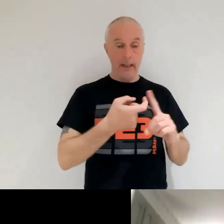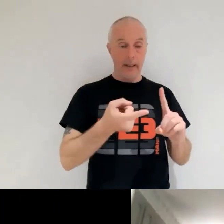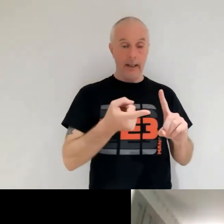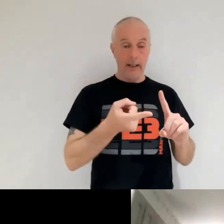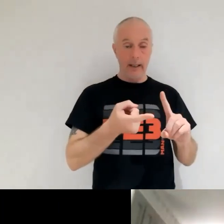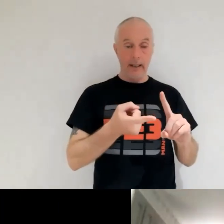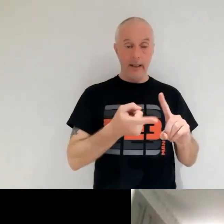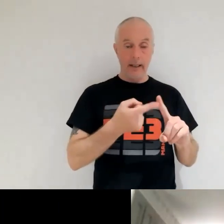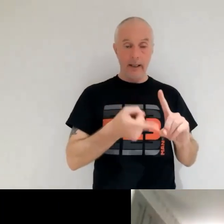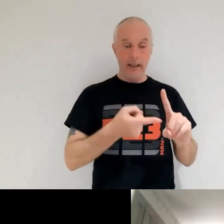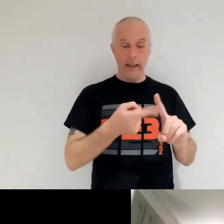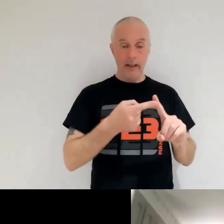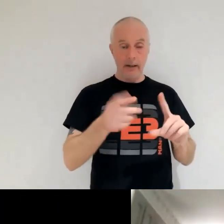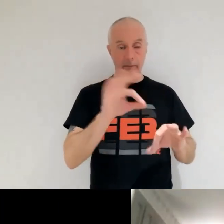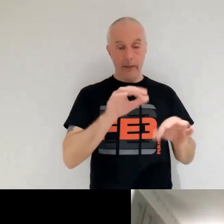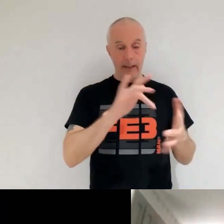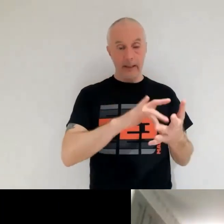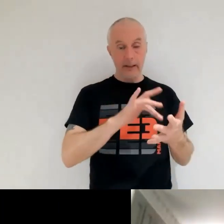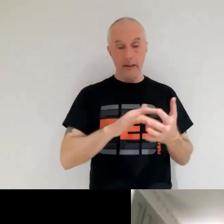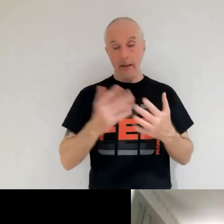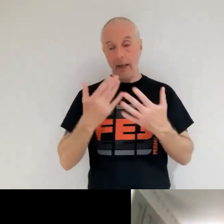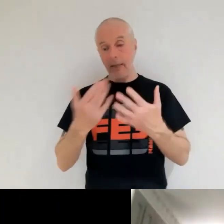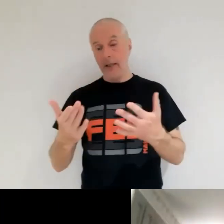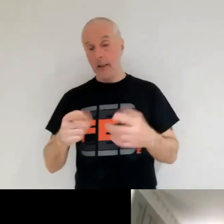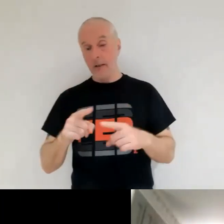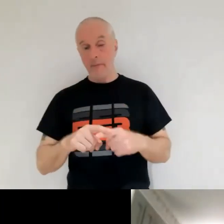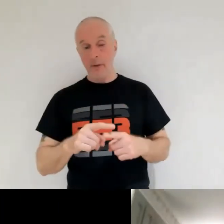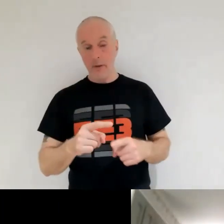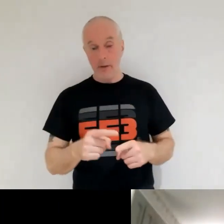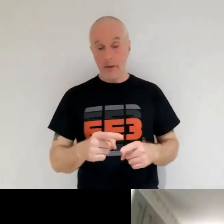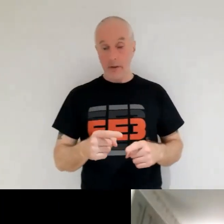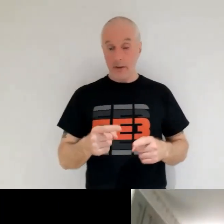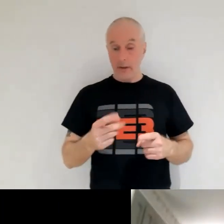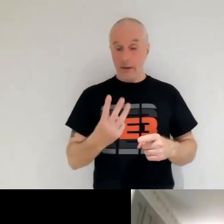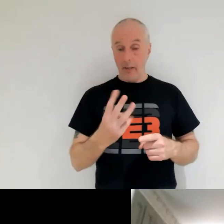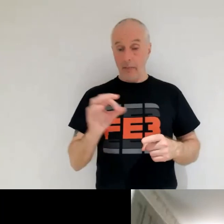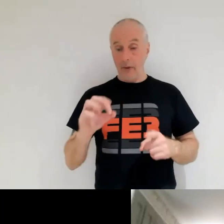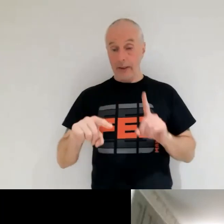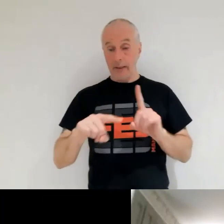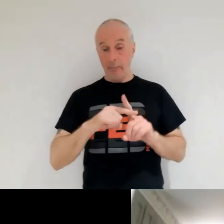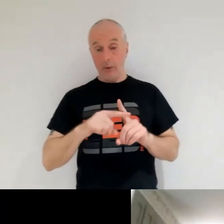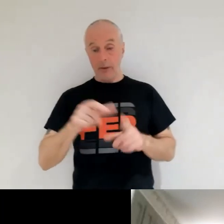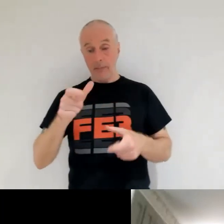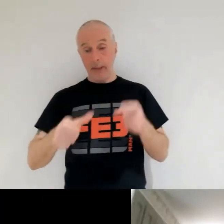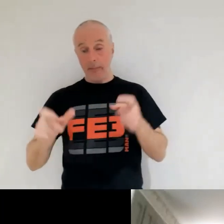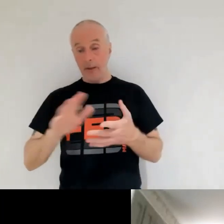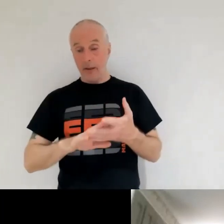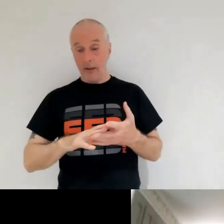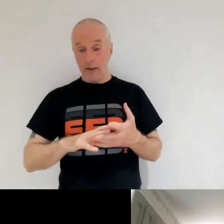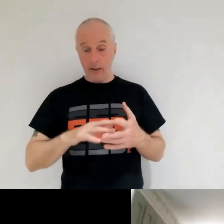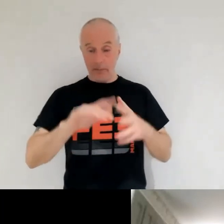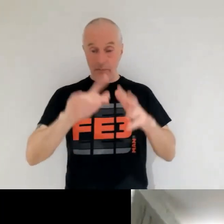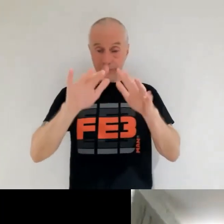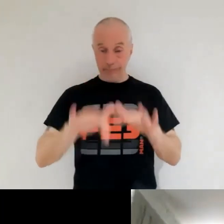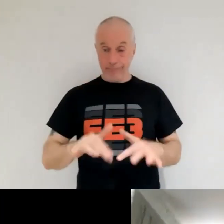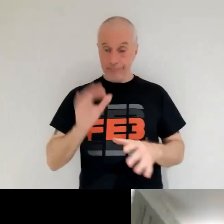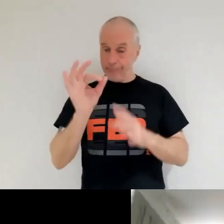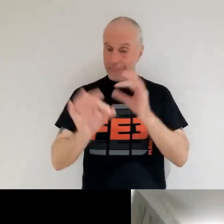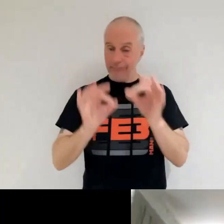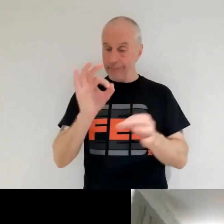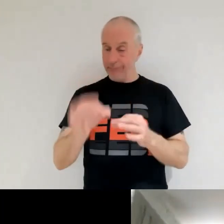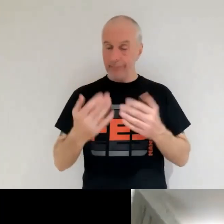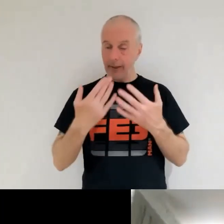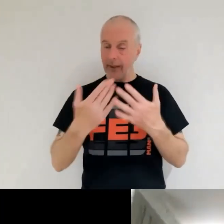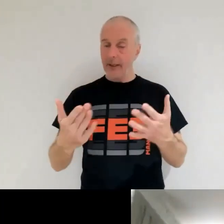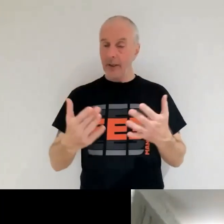for this evening. Thank you to still the 30+ people in the room that were obviously interested in all the questions. They've been fabulous, so thank you